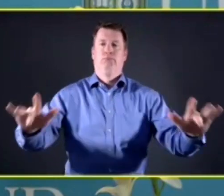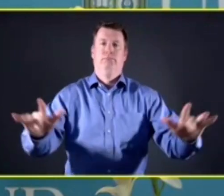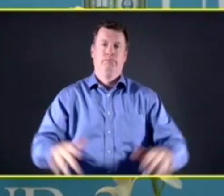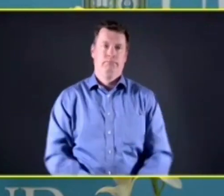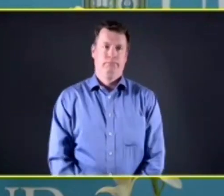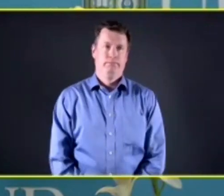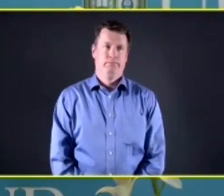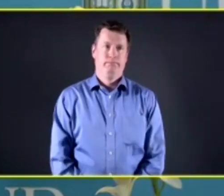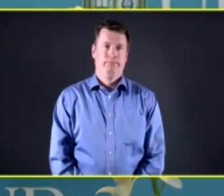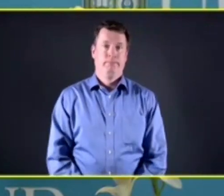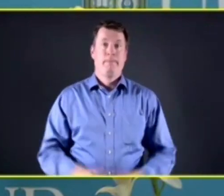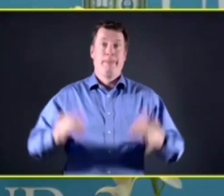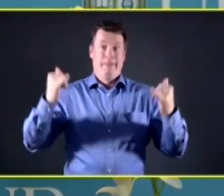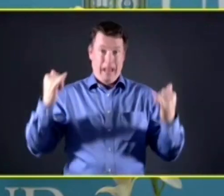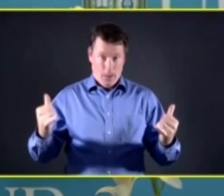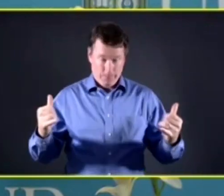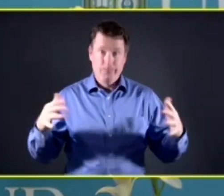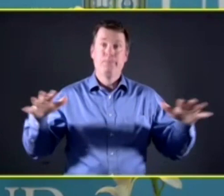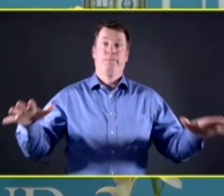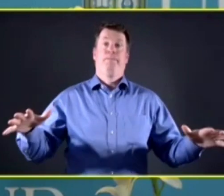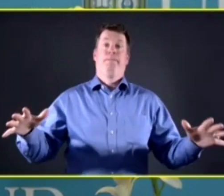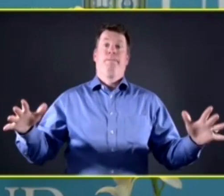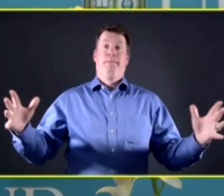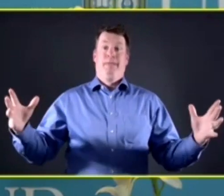here. One is